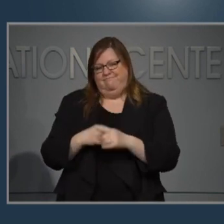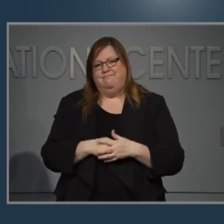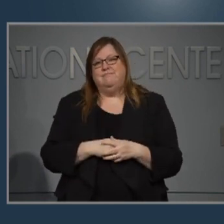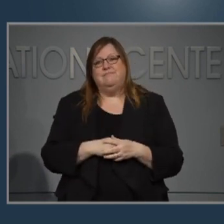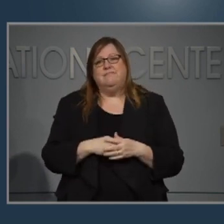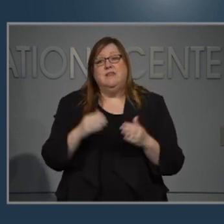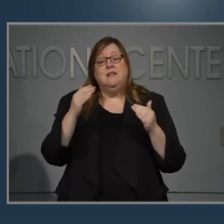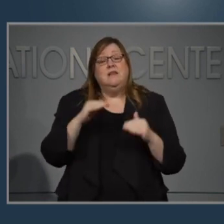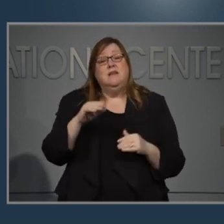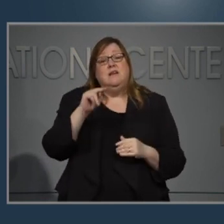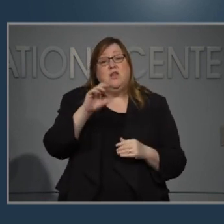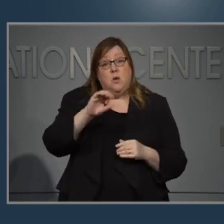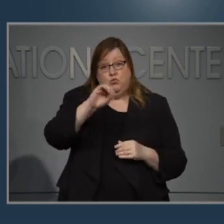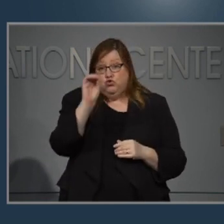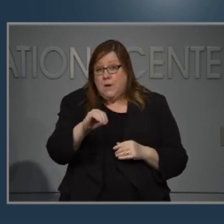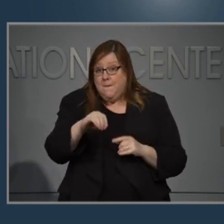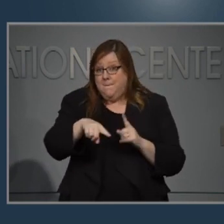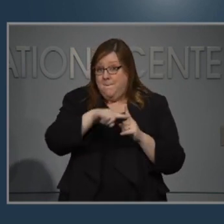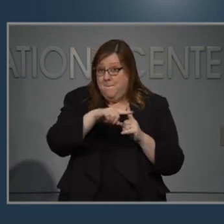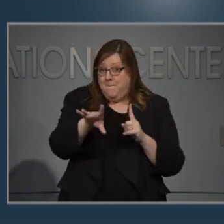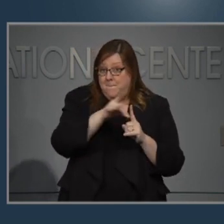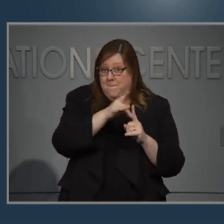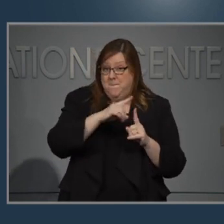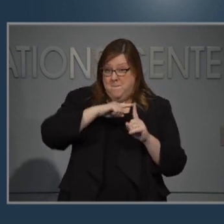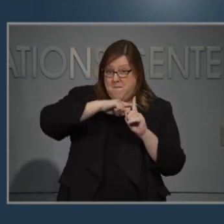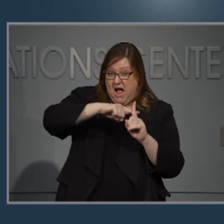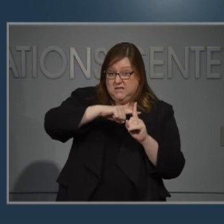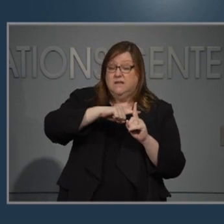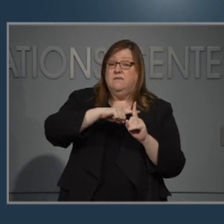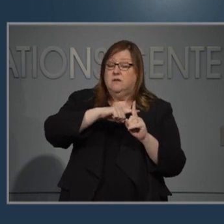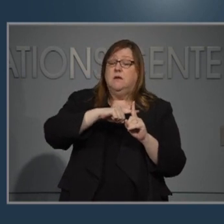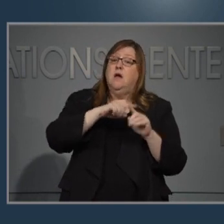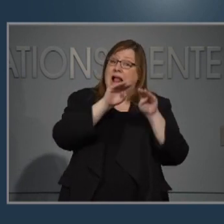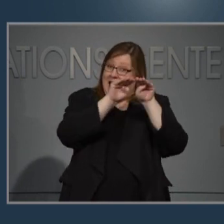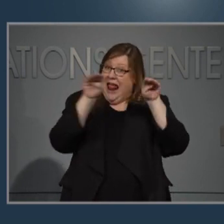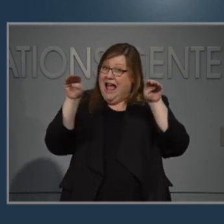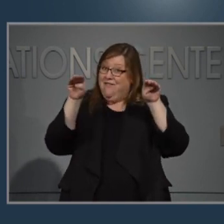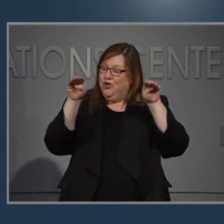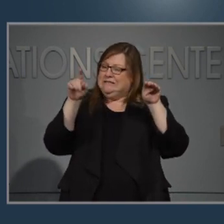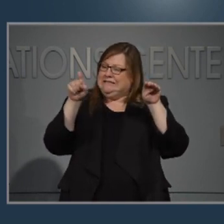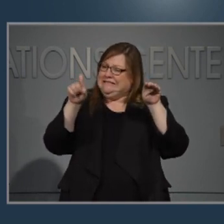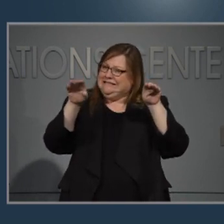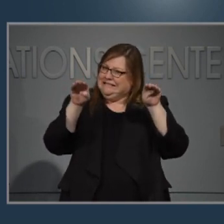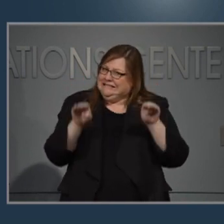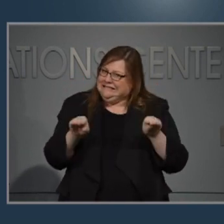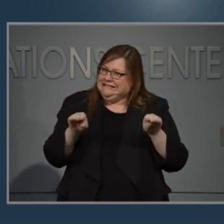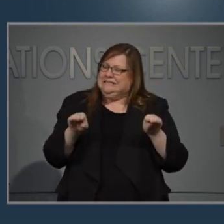in percent of tests returning positive remains level, but it's still too high. It gets a